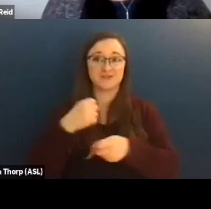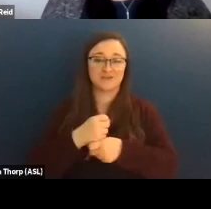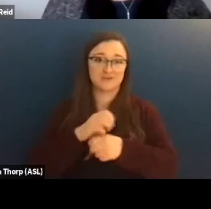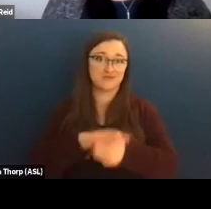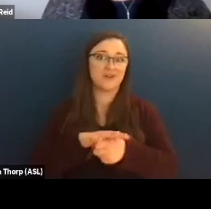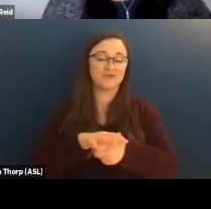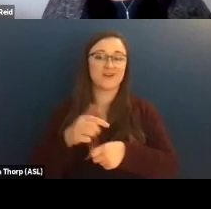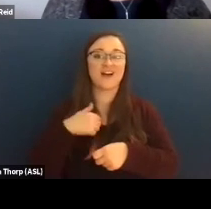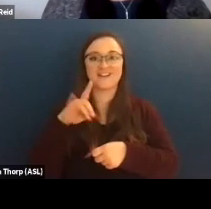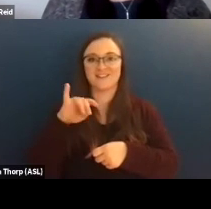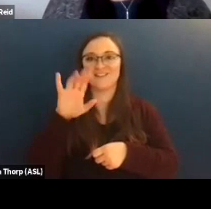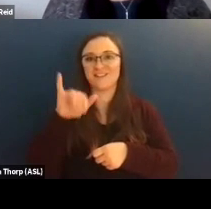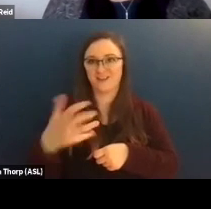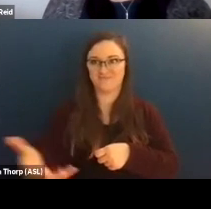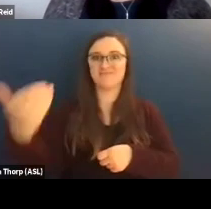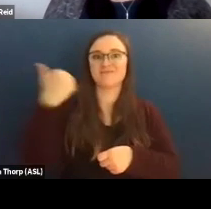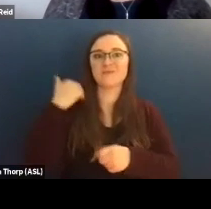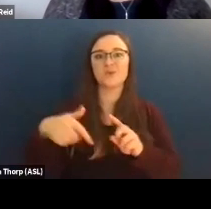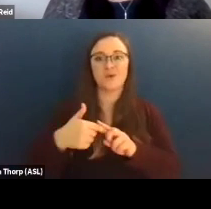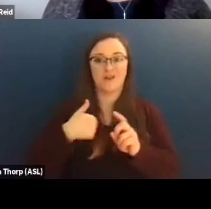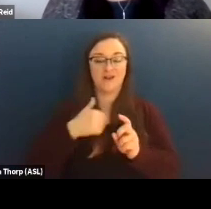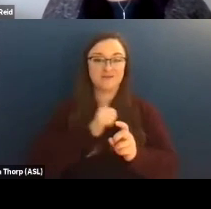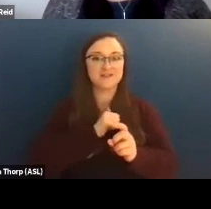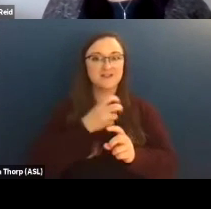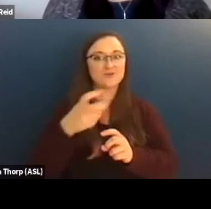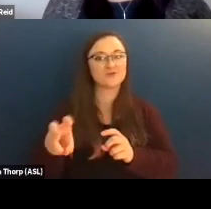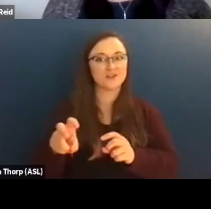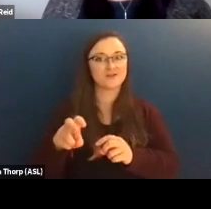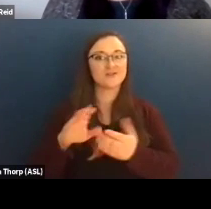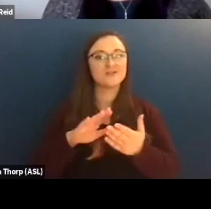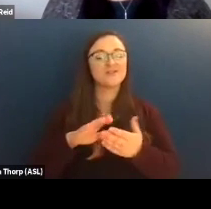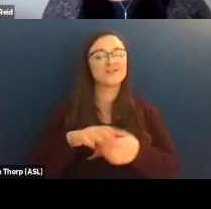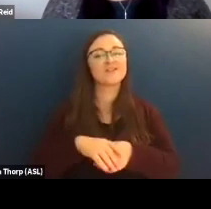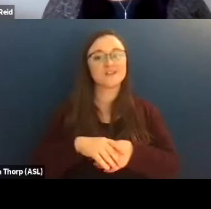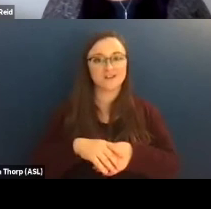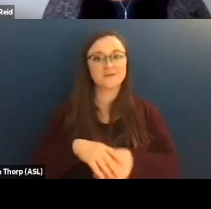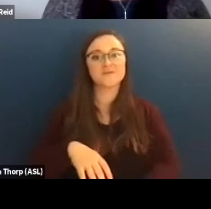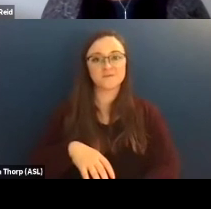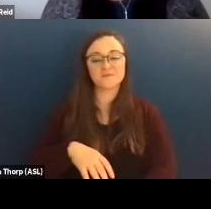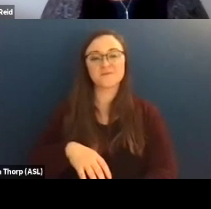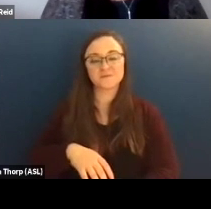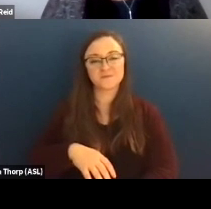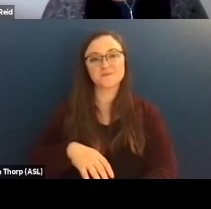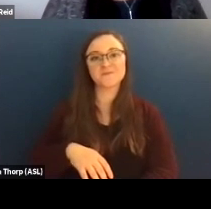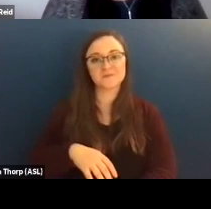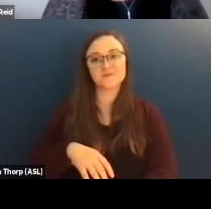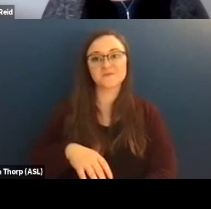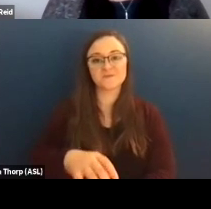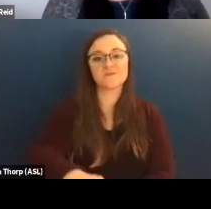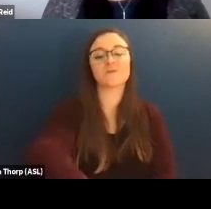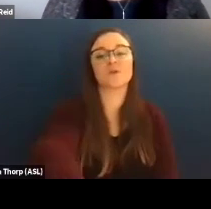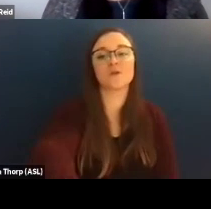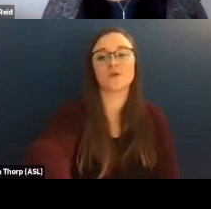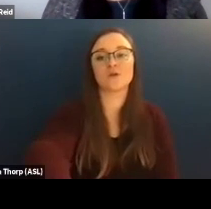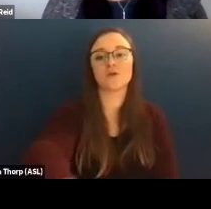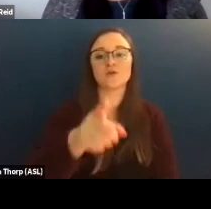that many years ago when I was actually a transfer student at College Park, would not recommend. And you really want to get everything out